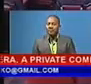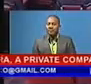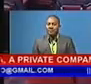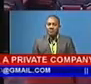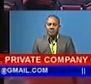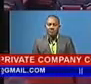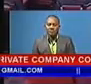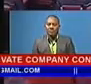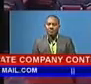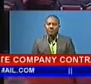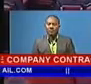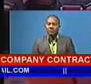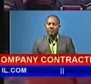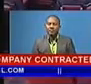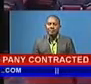But, my Lord,